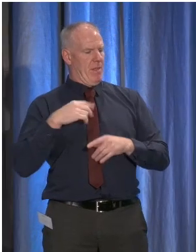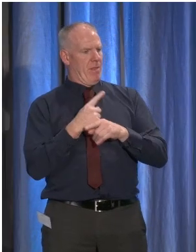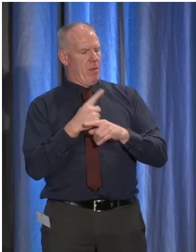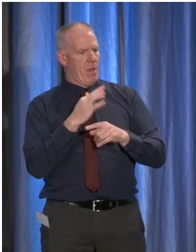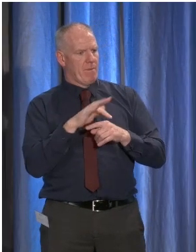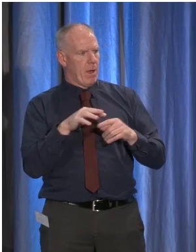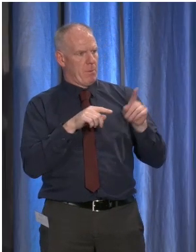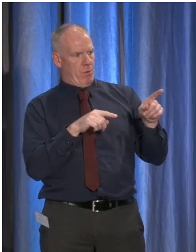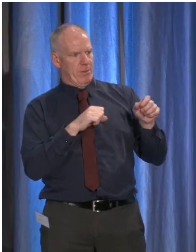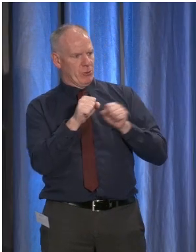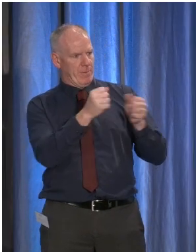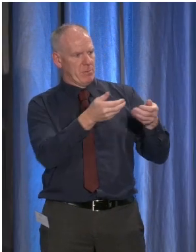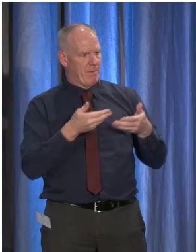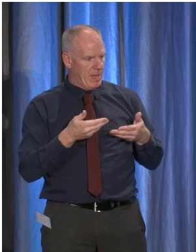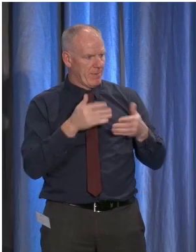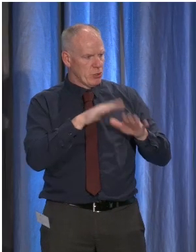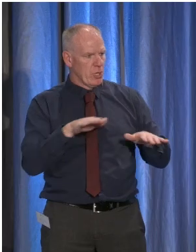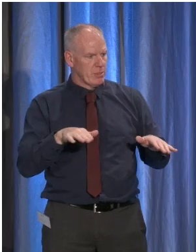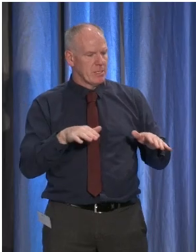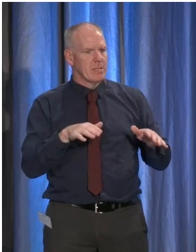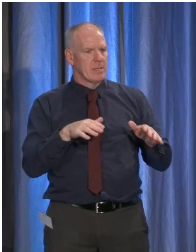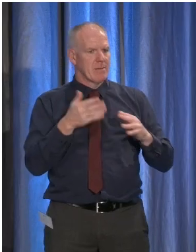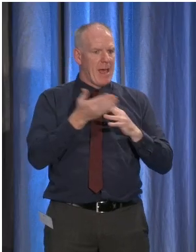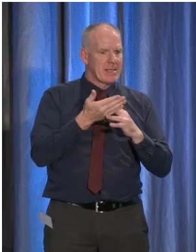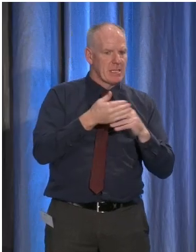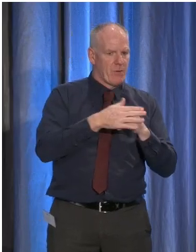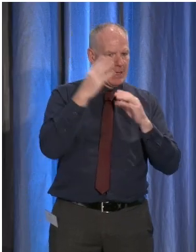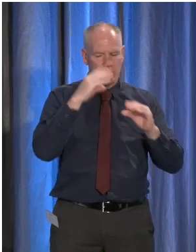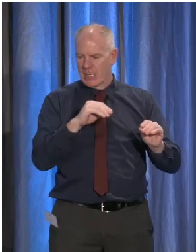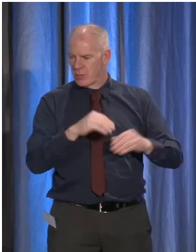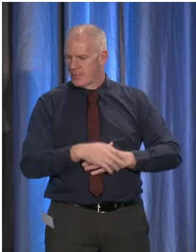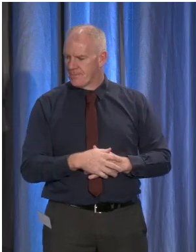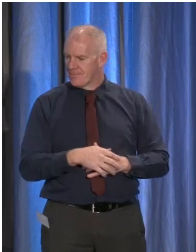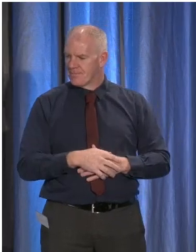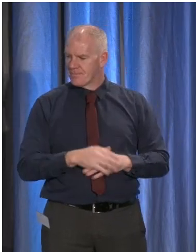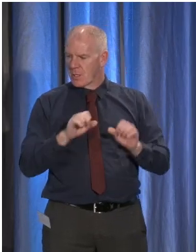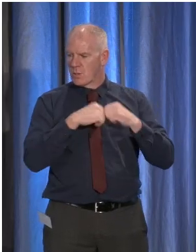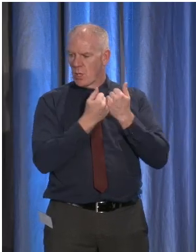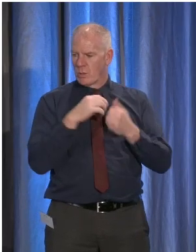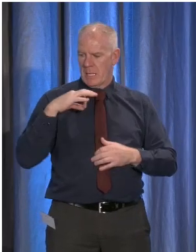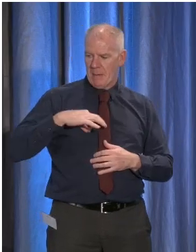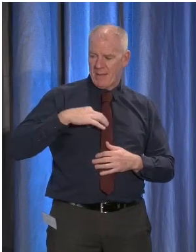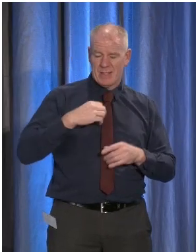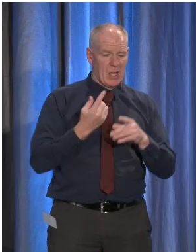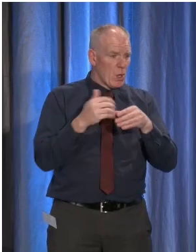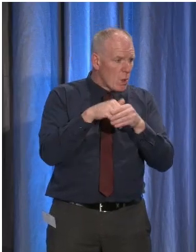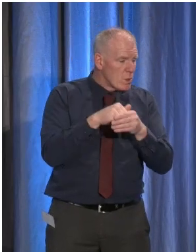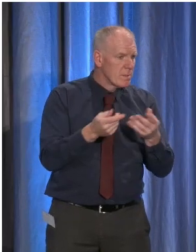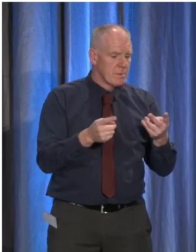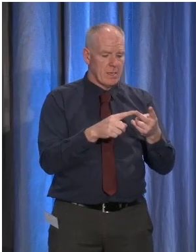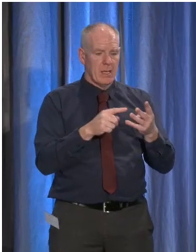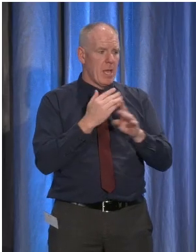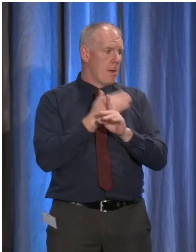of these services for children's access to education, social benefits and inclusion,